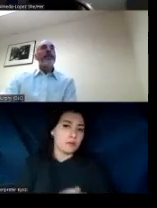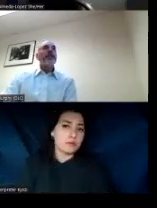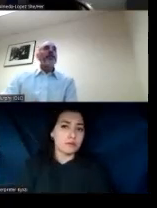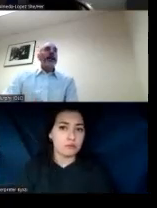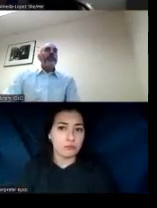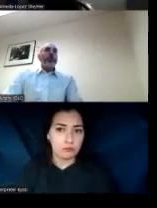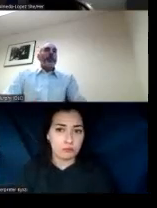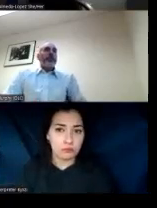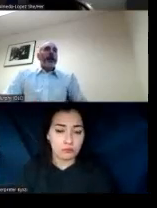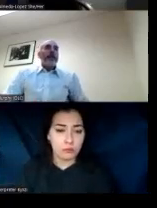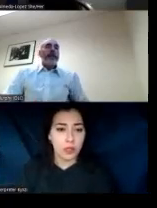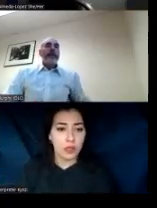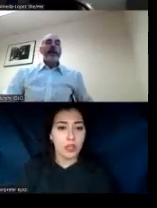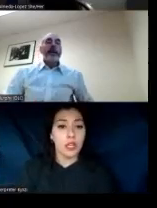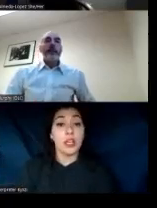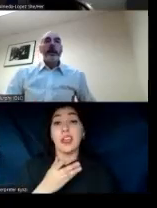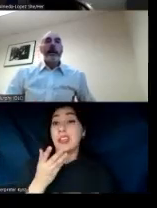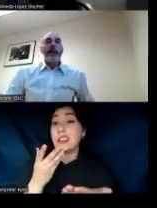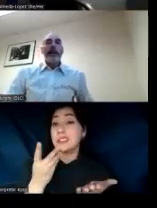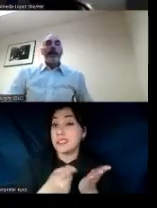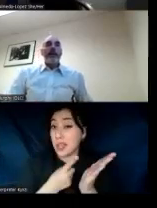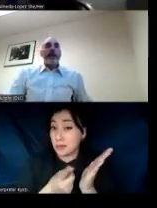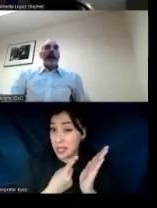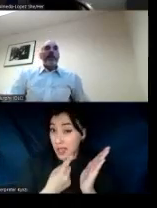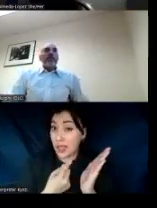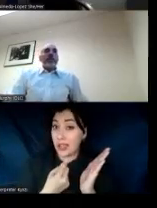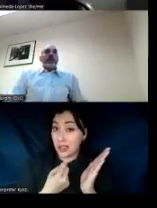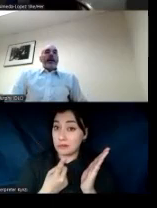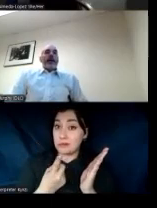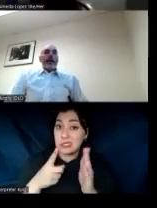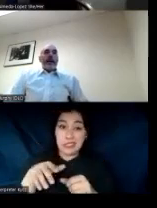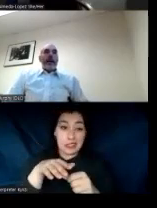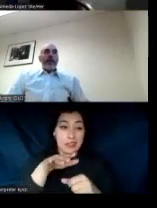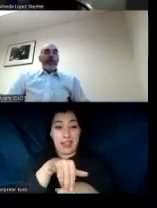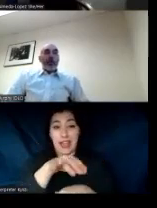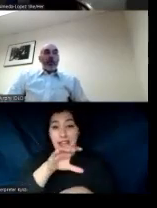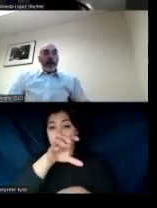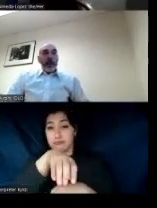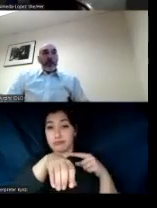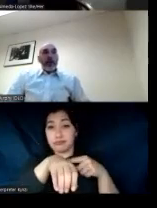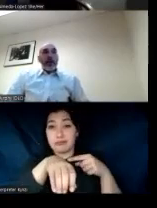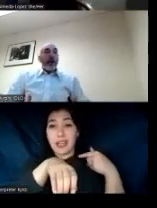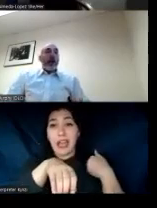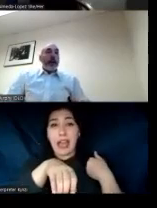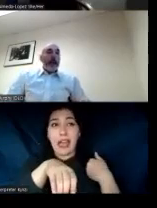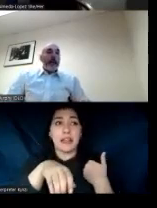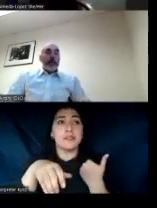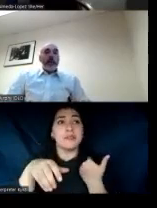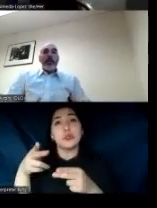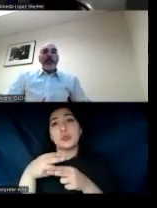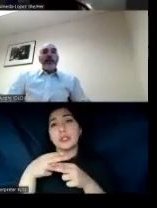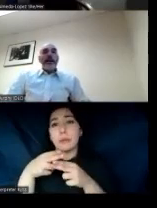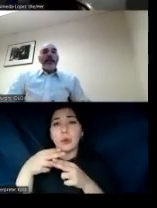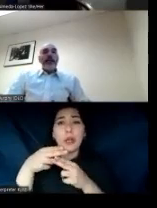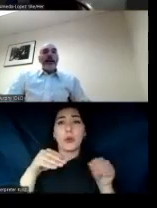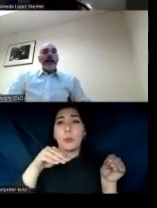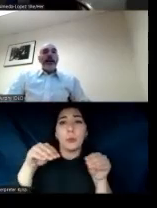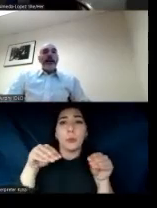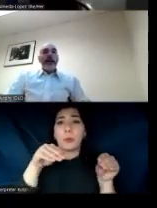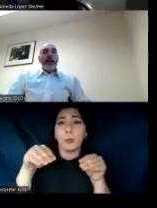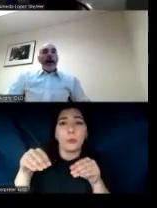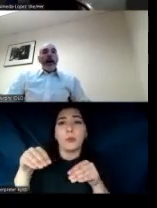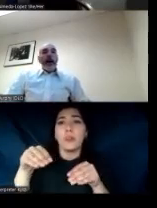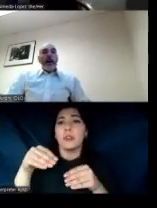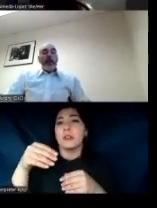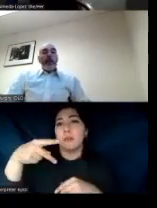Some places might have portable ramps that they may not be permanent. Portable ramps are okay to be used if necessary.